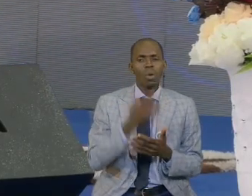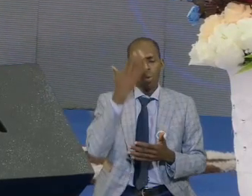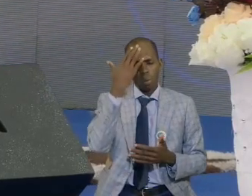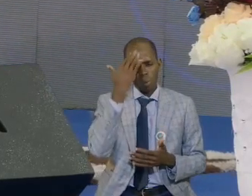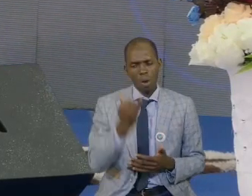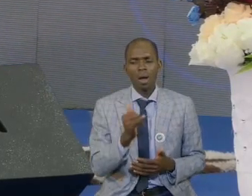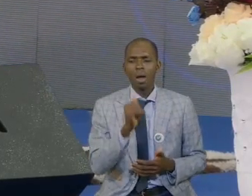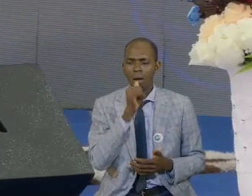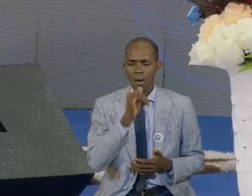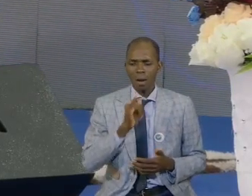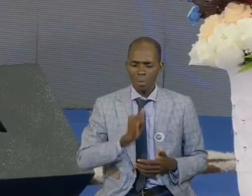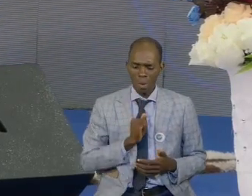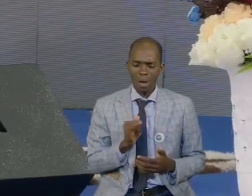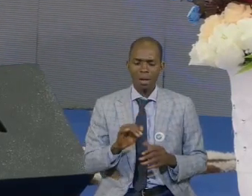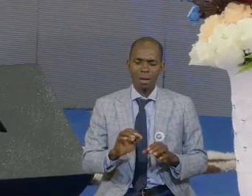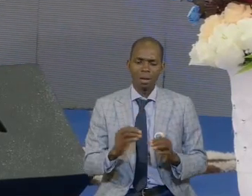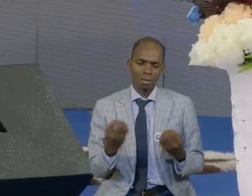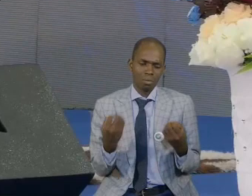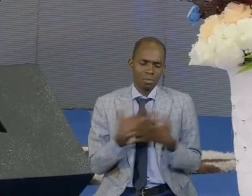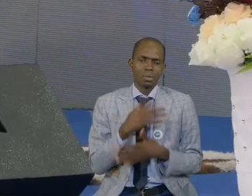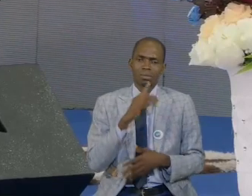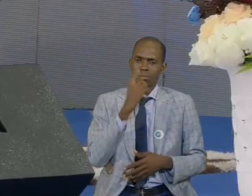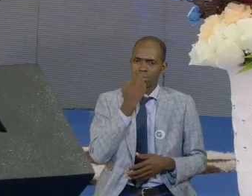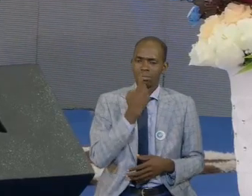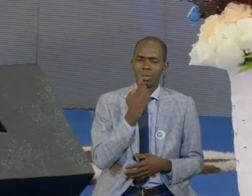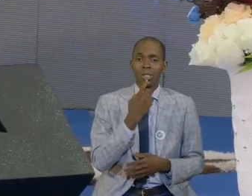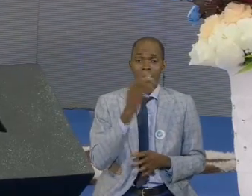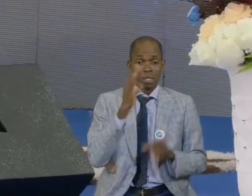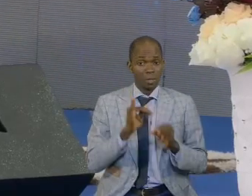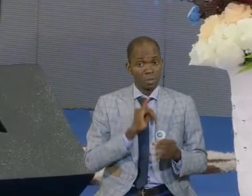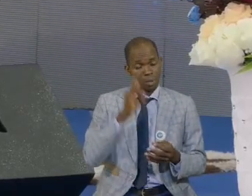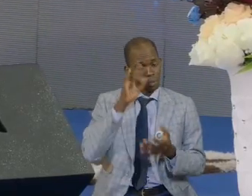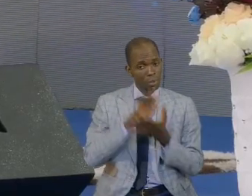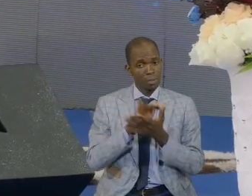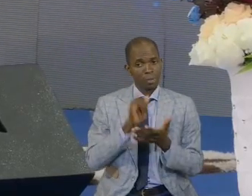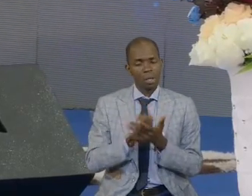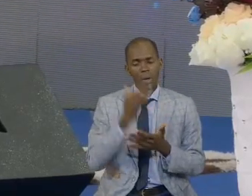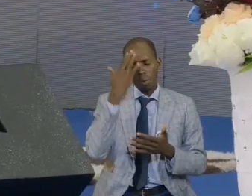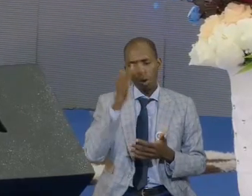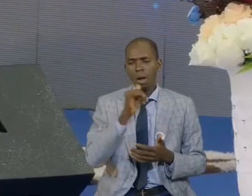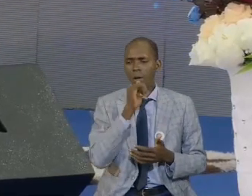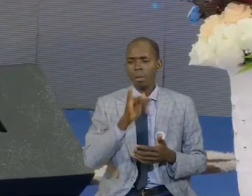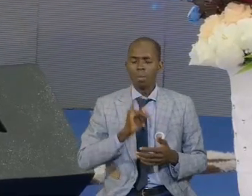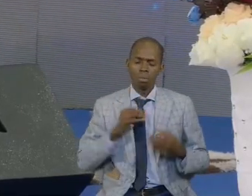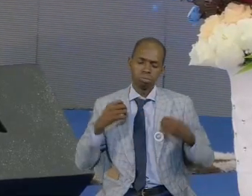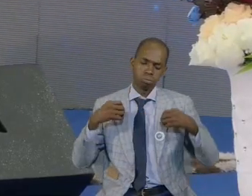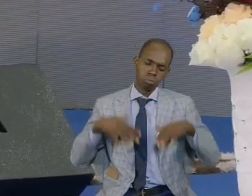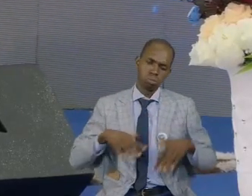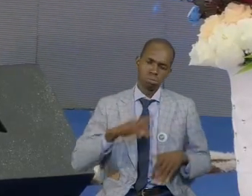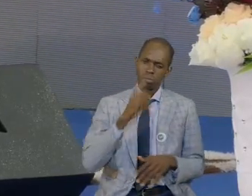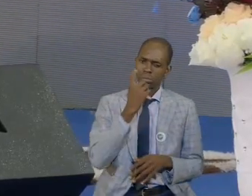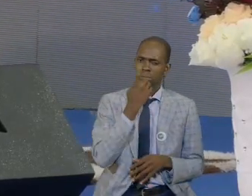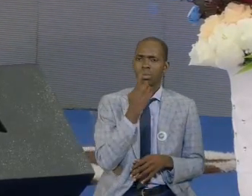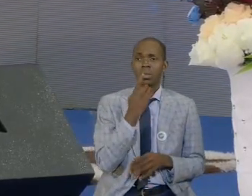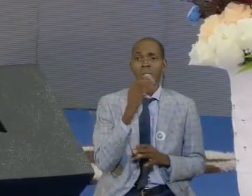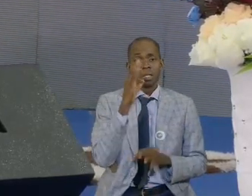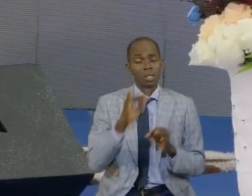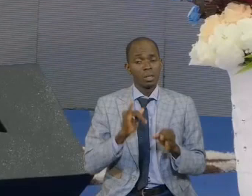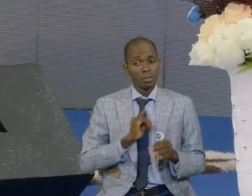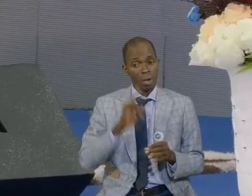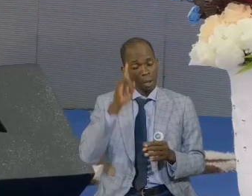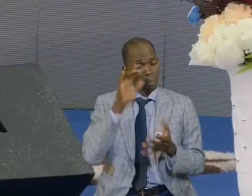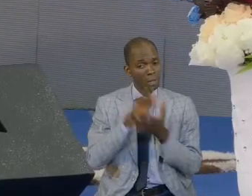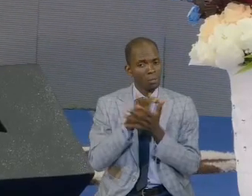If I believe that, why am I discouraged? If I believe that, why do I say they will finish